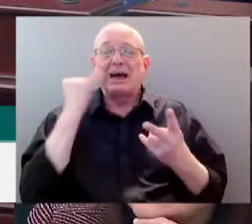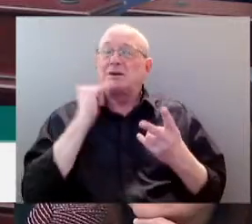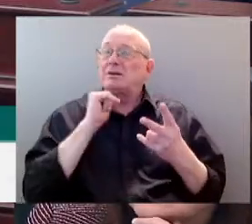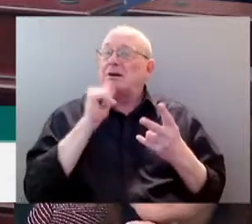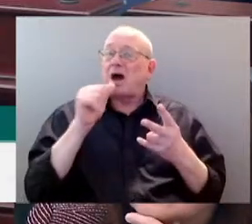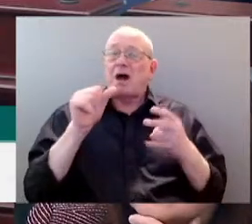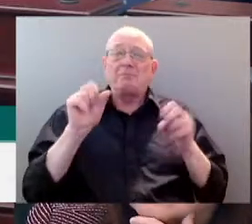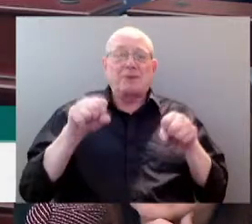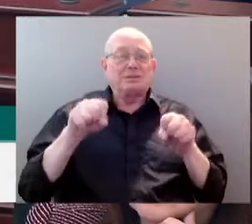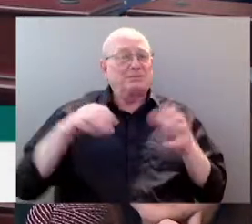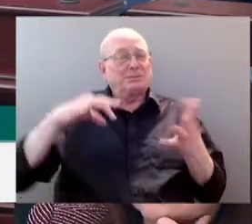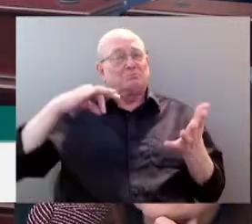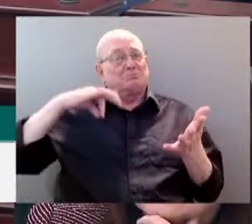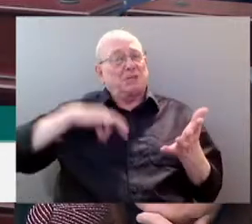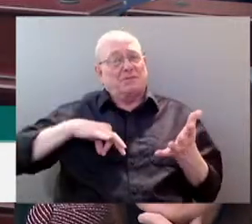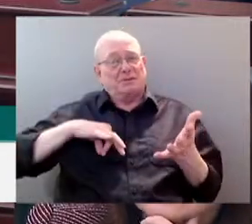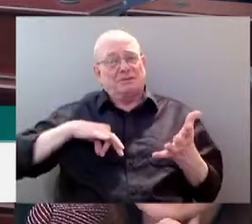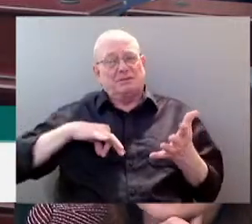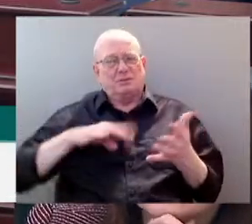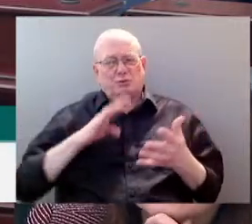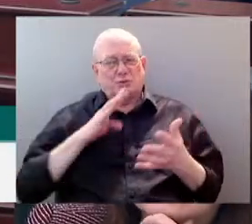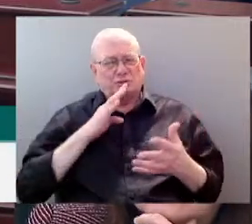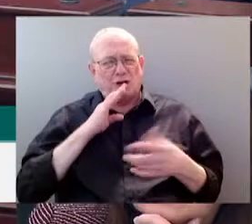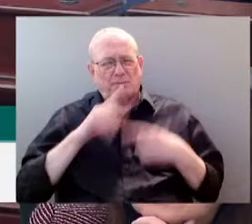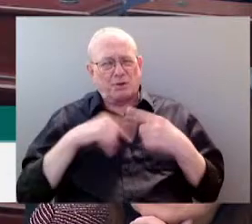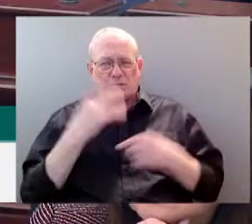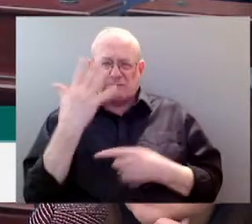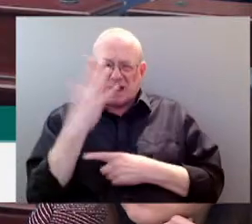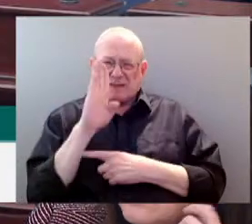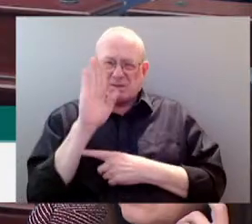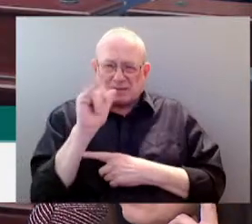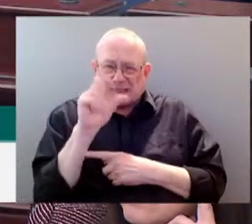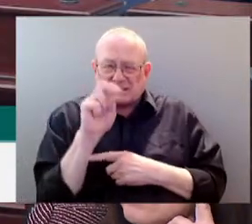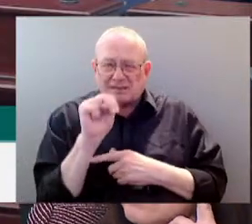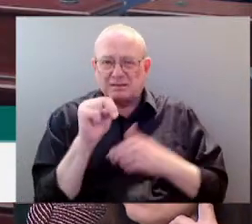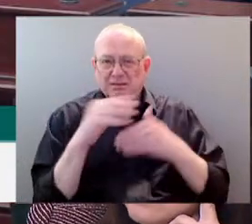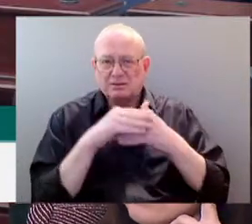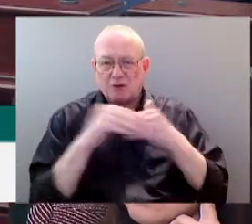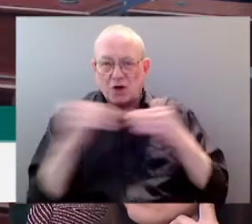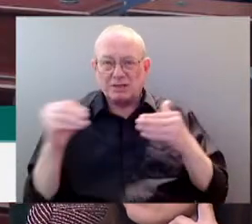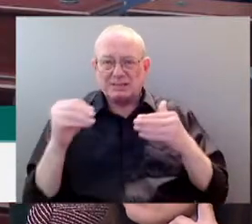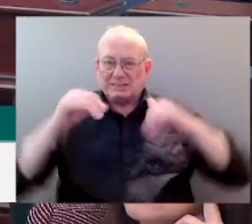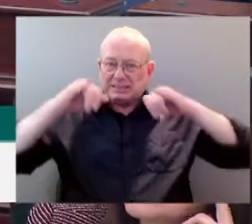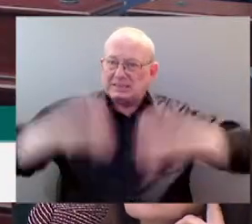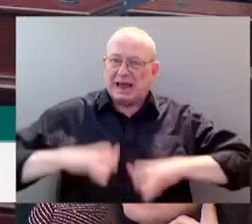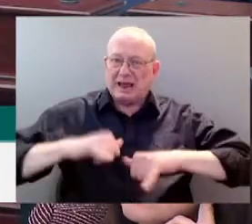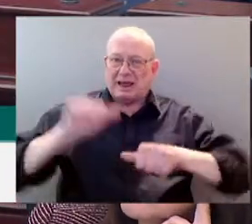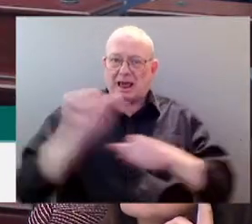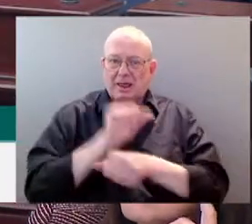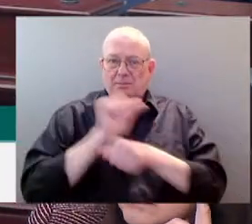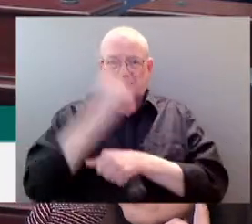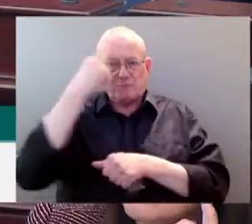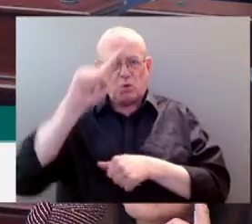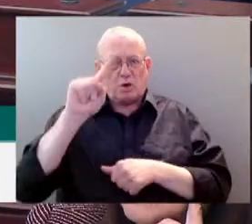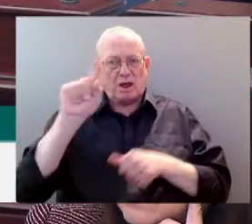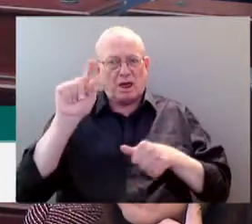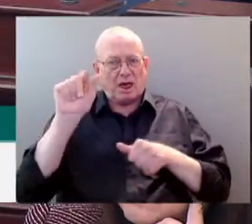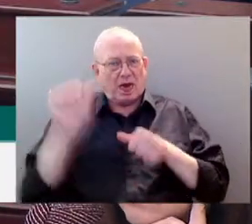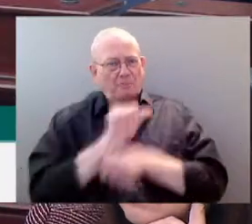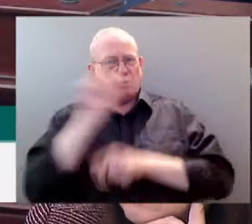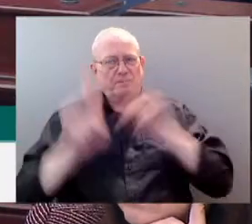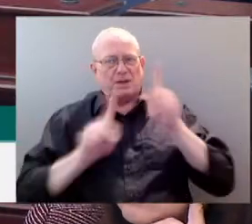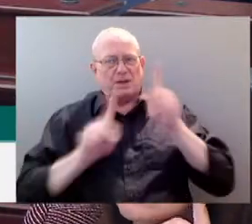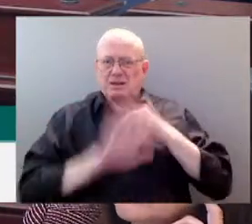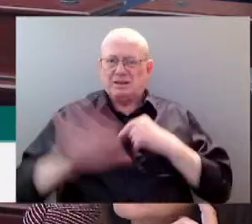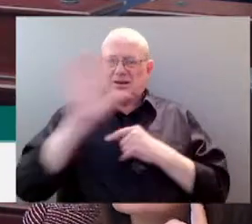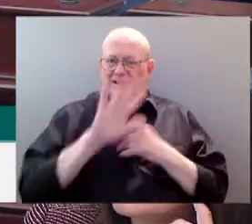annually uh left in Alberta businesses and for Alberta Alberta working people that that's a huge number folks especially when we're sitting in this